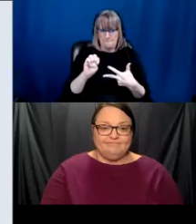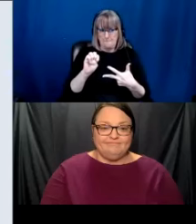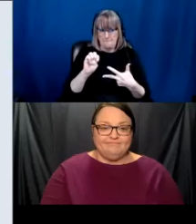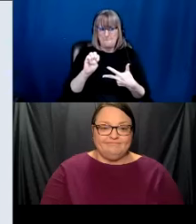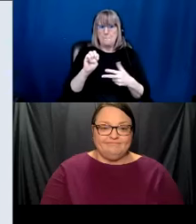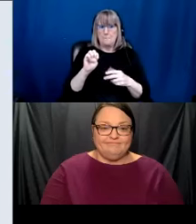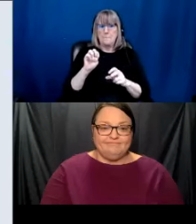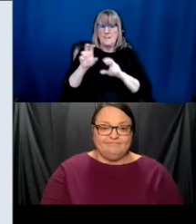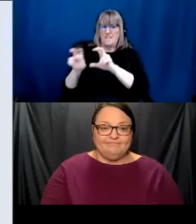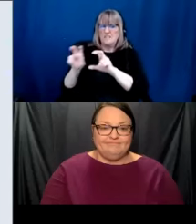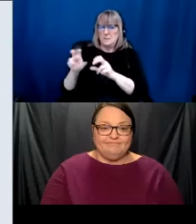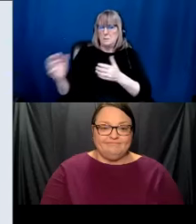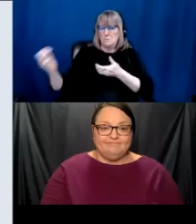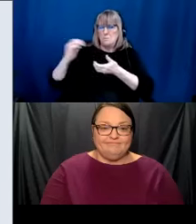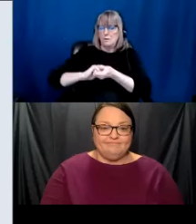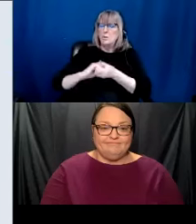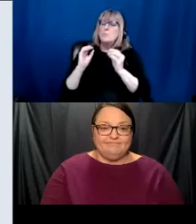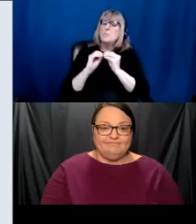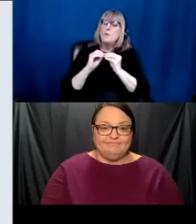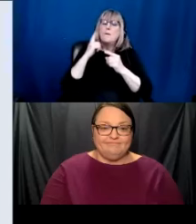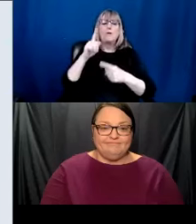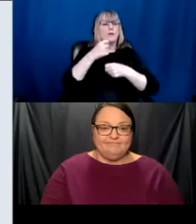de la comunidad. geared more towards the production of